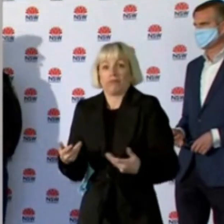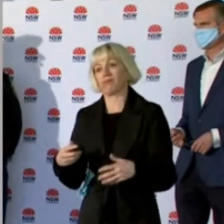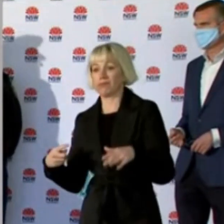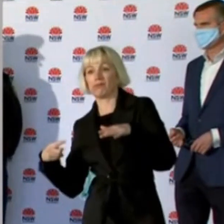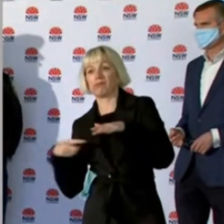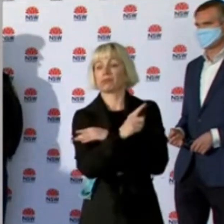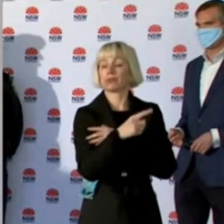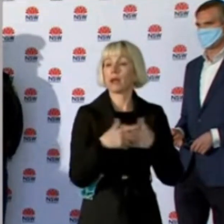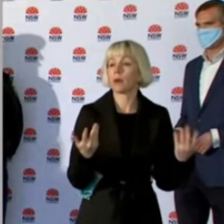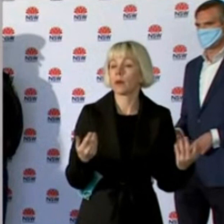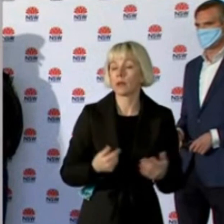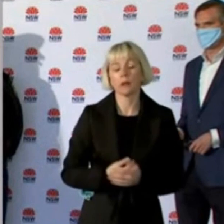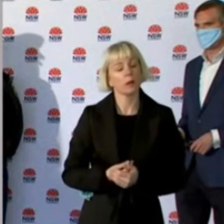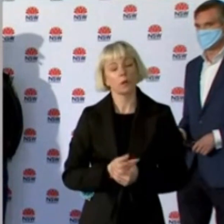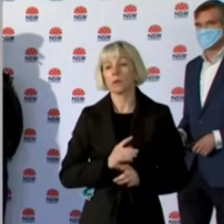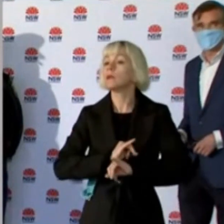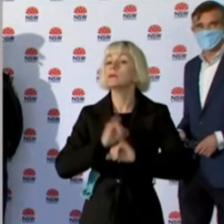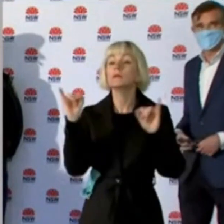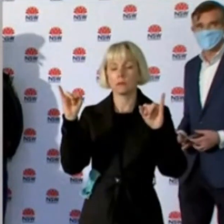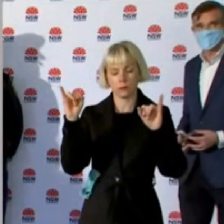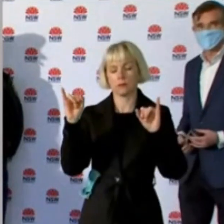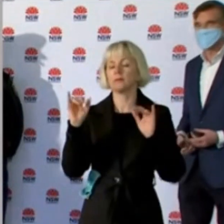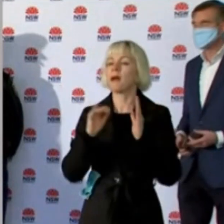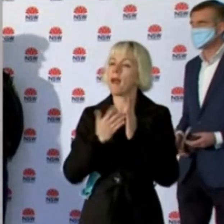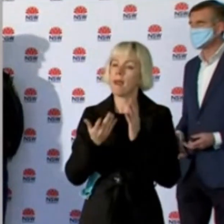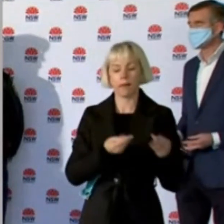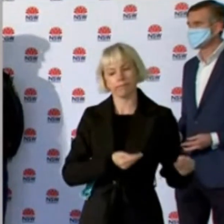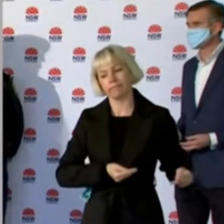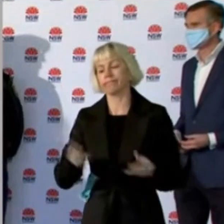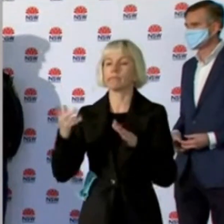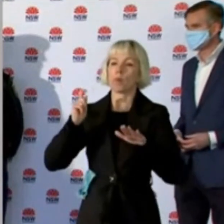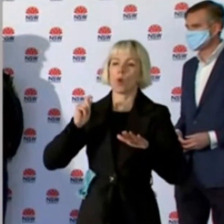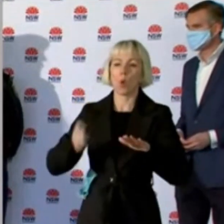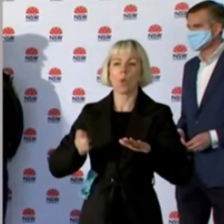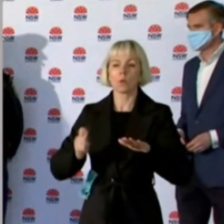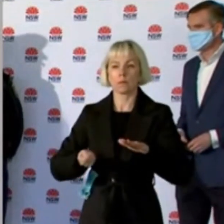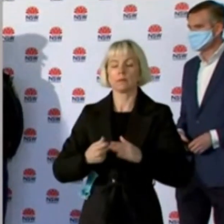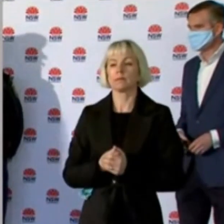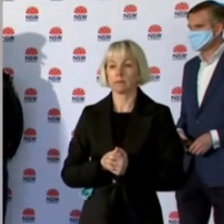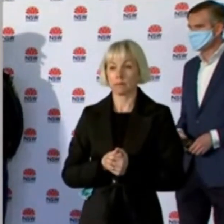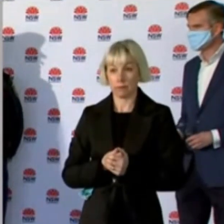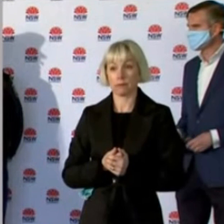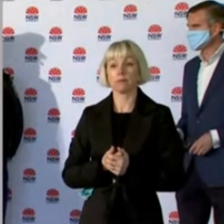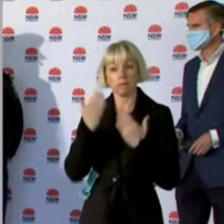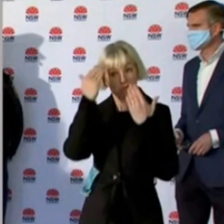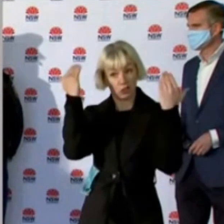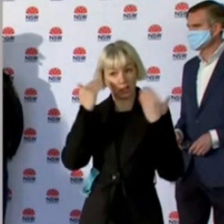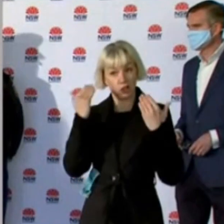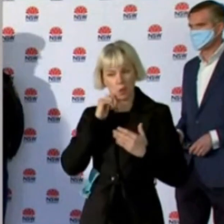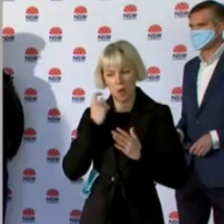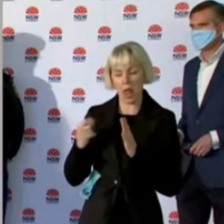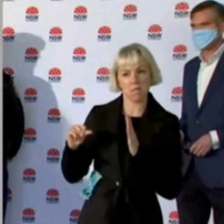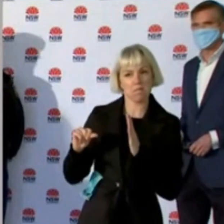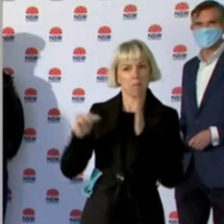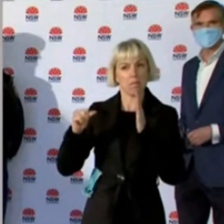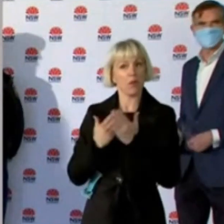Commissioner that the full arm of the law will come down hard. The justice system will come down hard. We've got significant